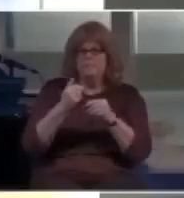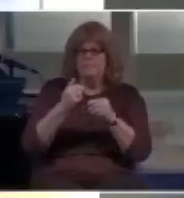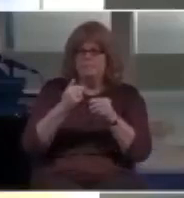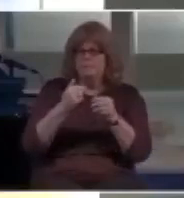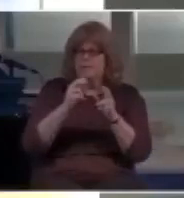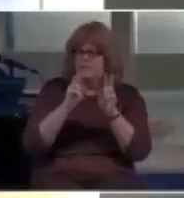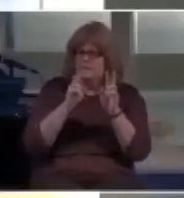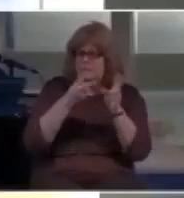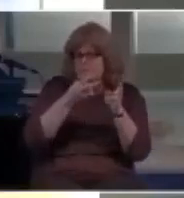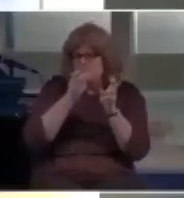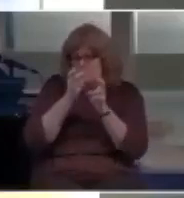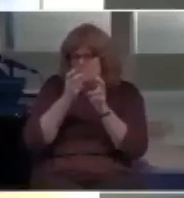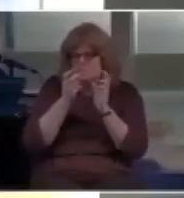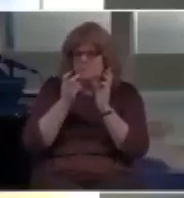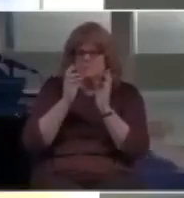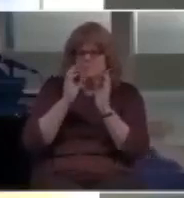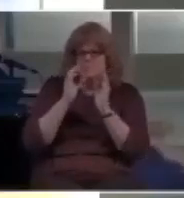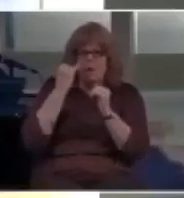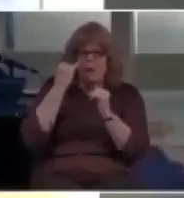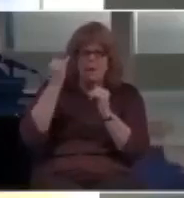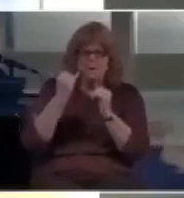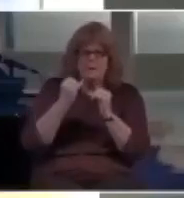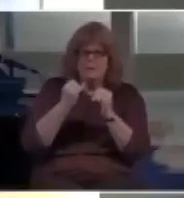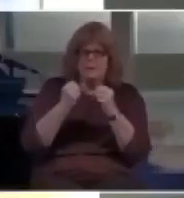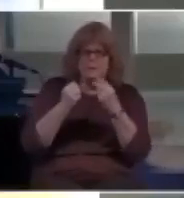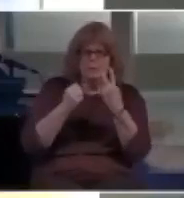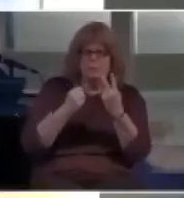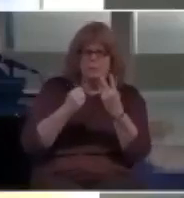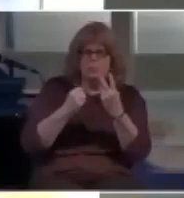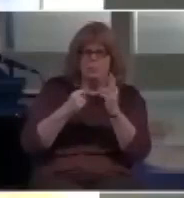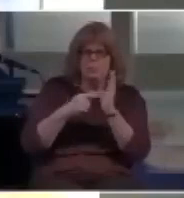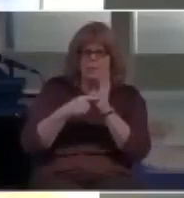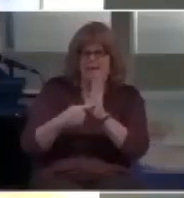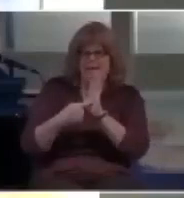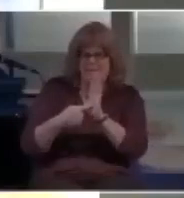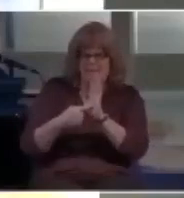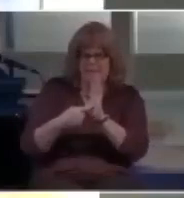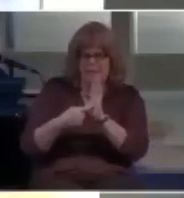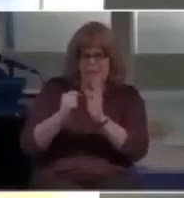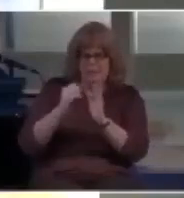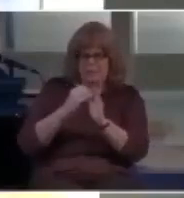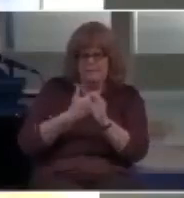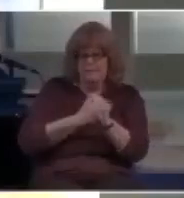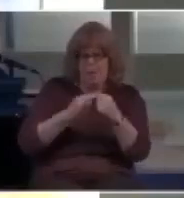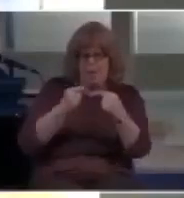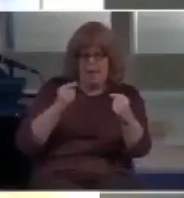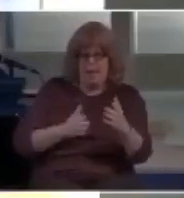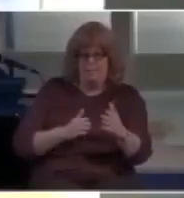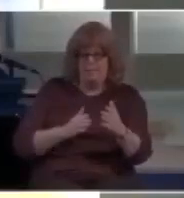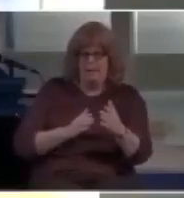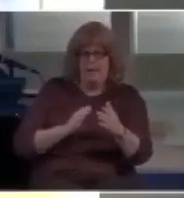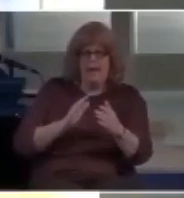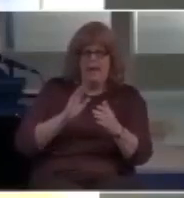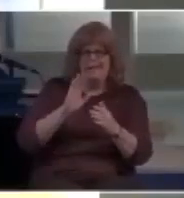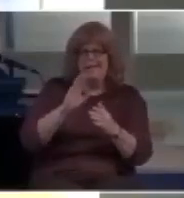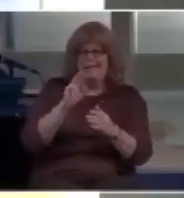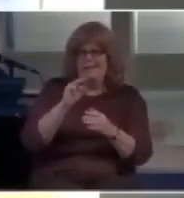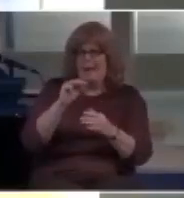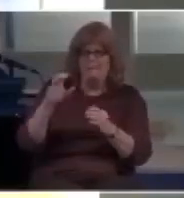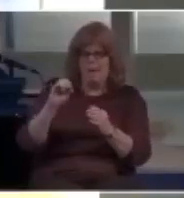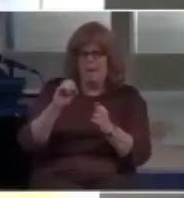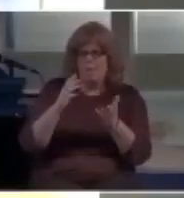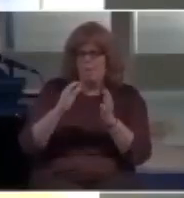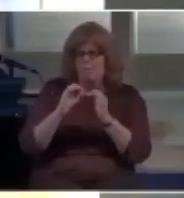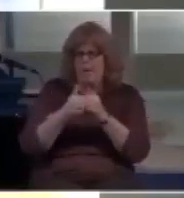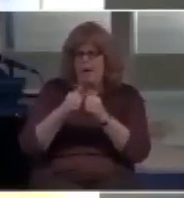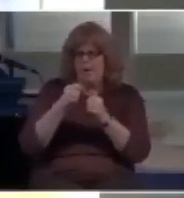snapshots of two manifestations of our enemy and his mode of attack. Okay, so we're